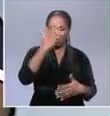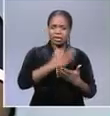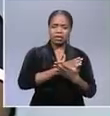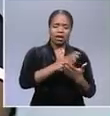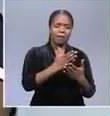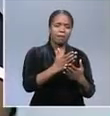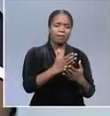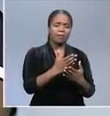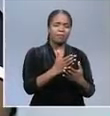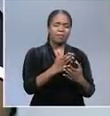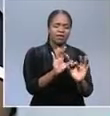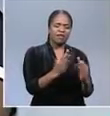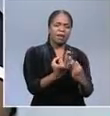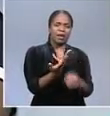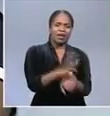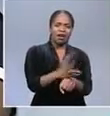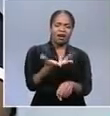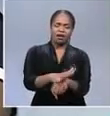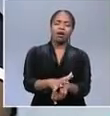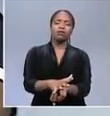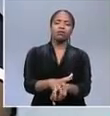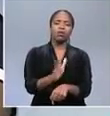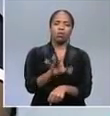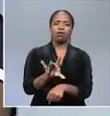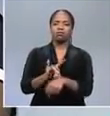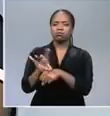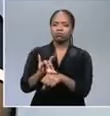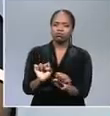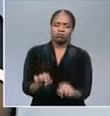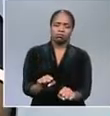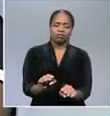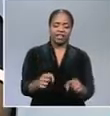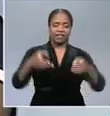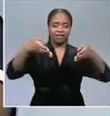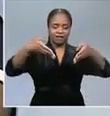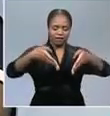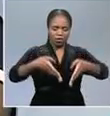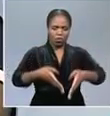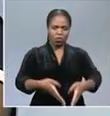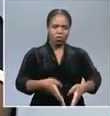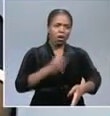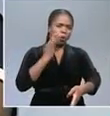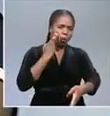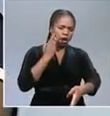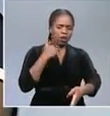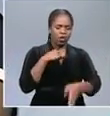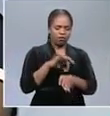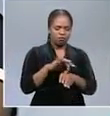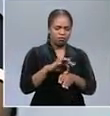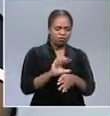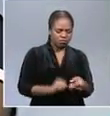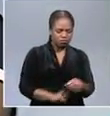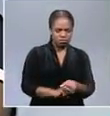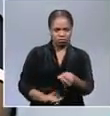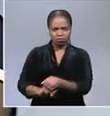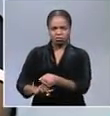families. We are finalizing the funeral arrangement support to ensure